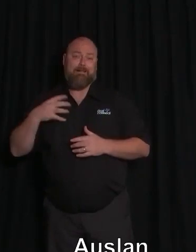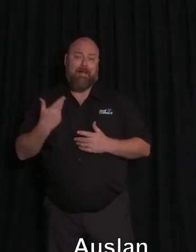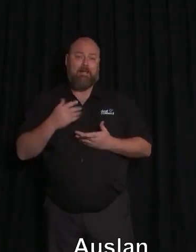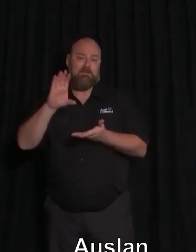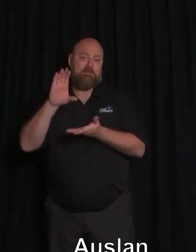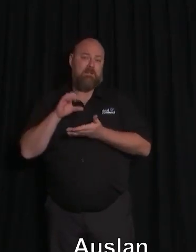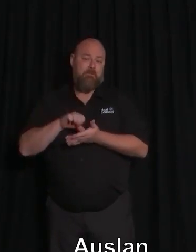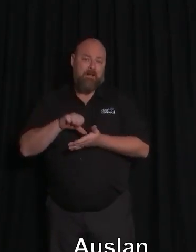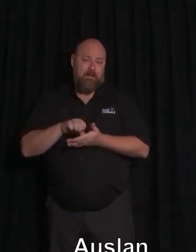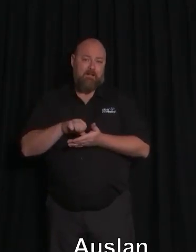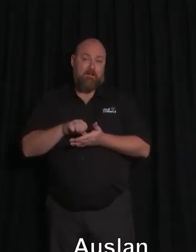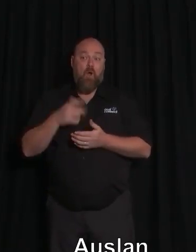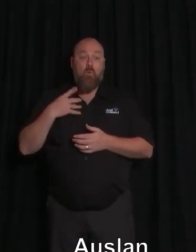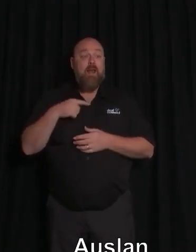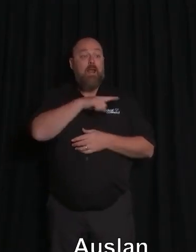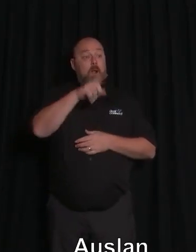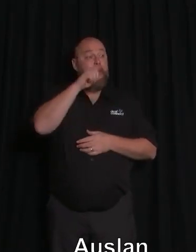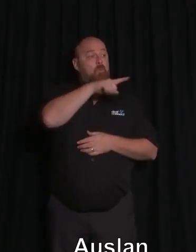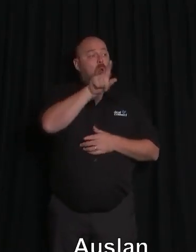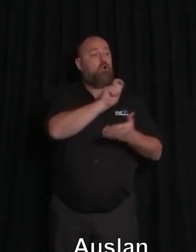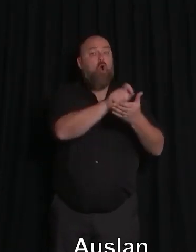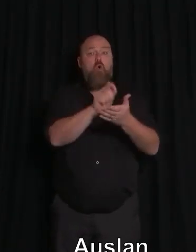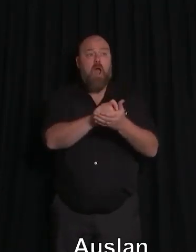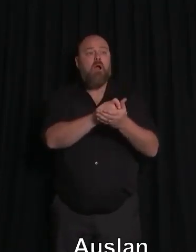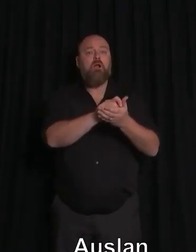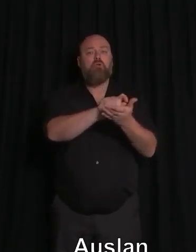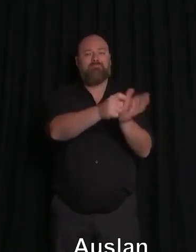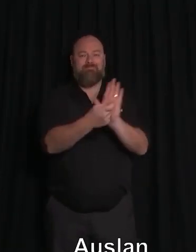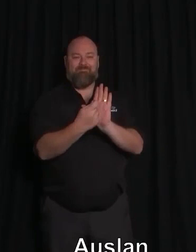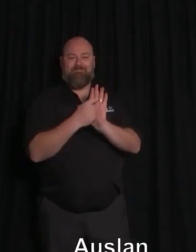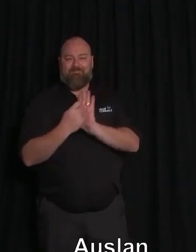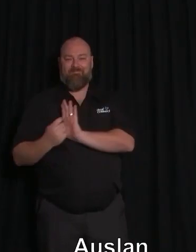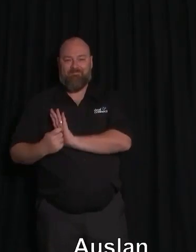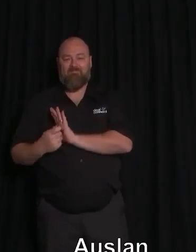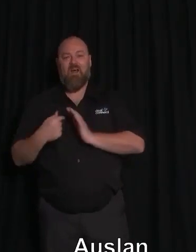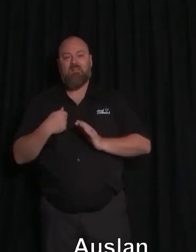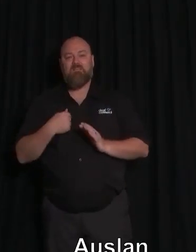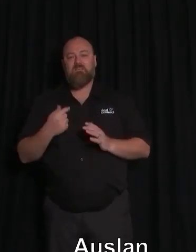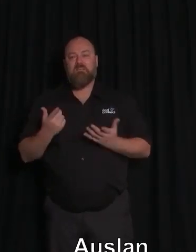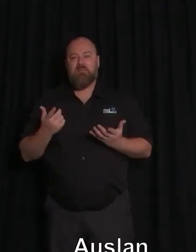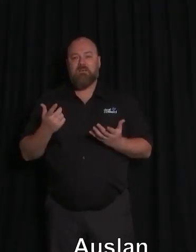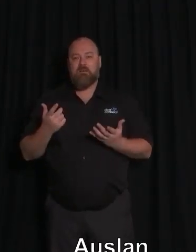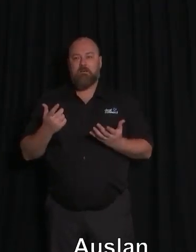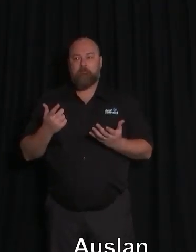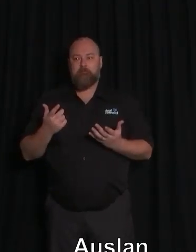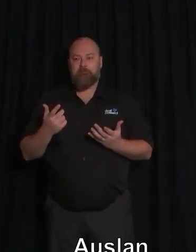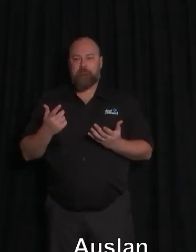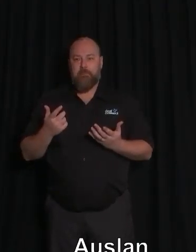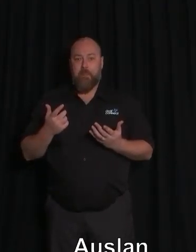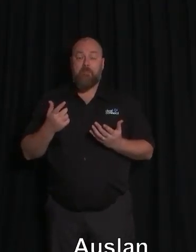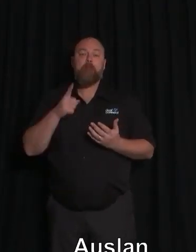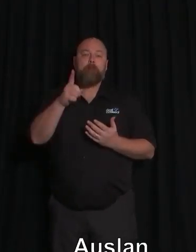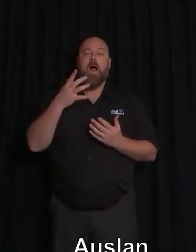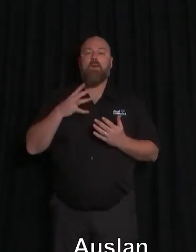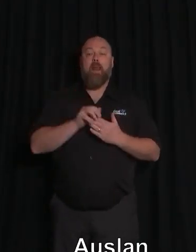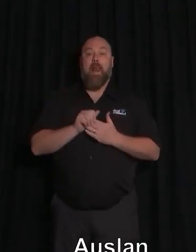to actually see the specific issues and see the worth of funding the work that we're doing, because led by communities. Led by